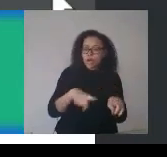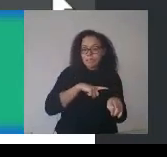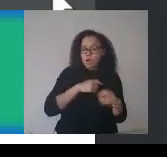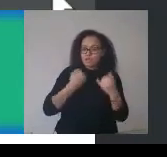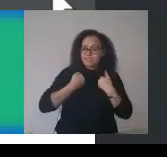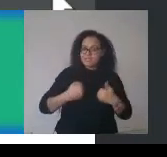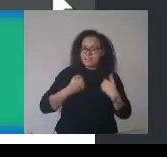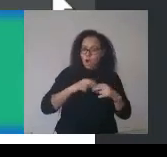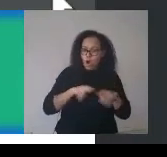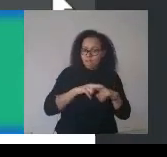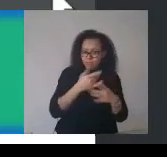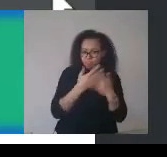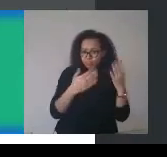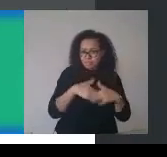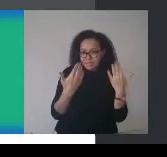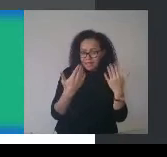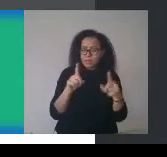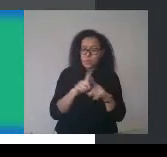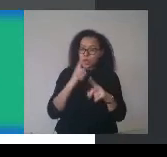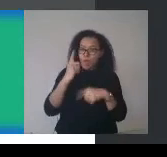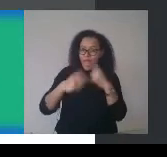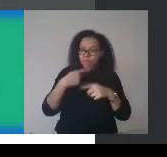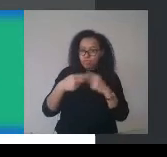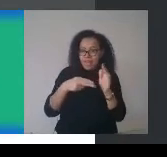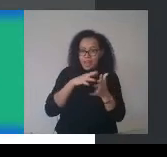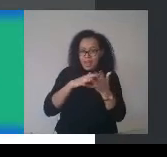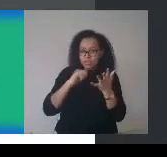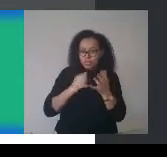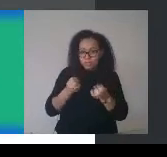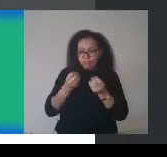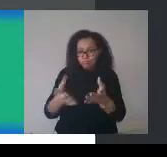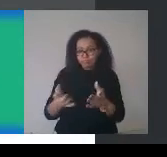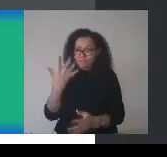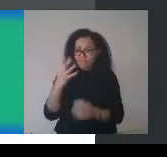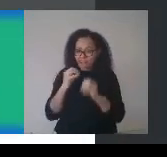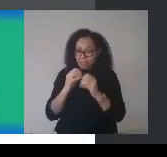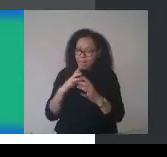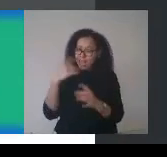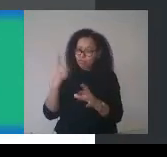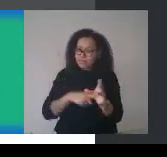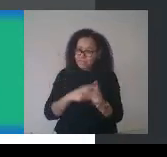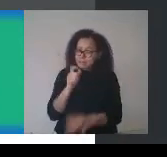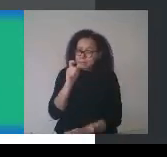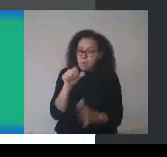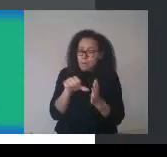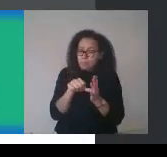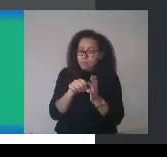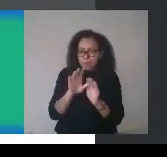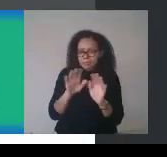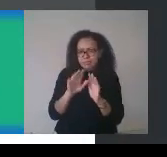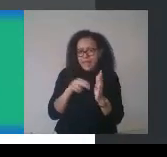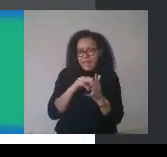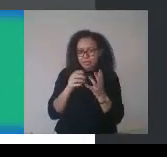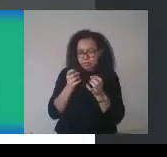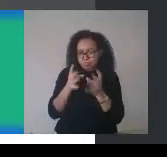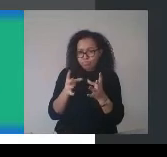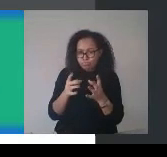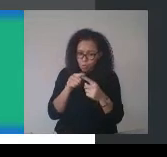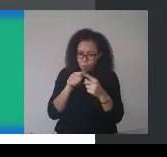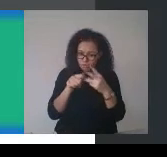£5 billion cost to the NHS every single year. This is not a small problem. It's the third largest spend of the NHS budget.